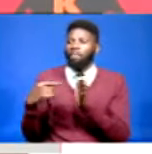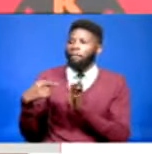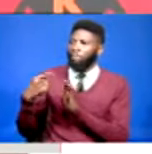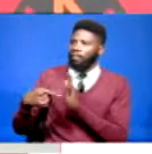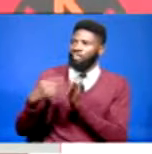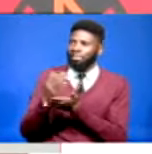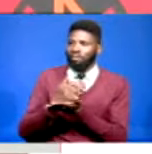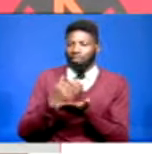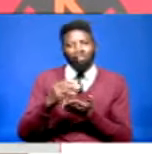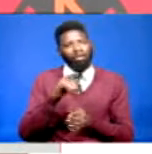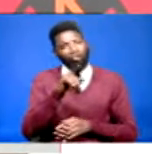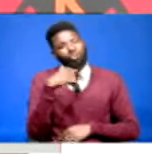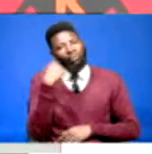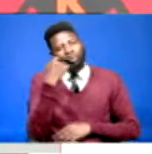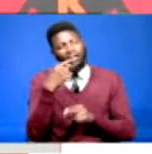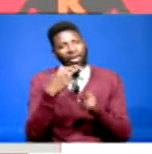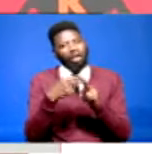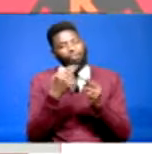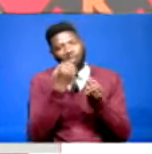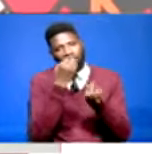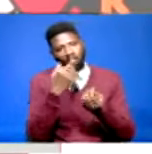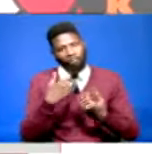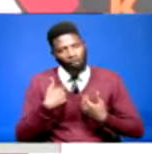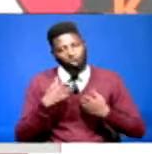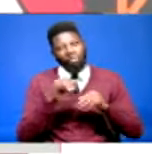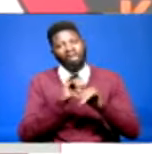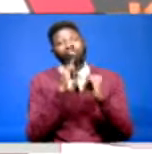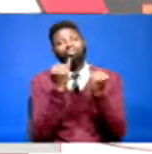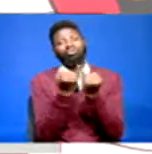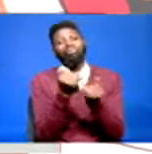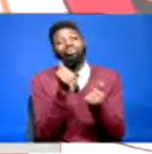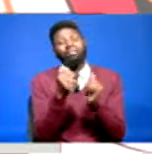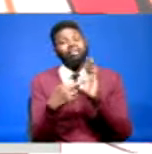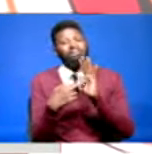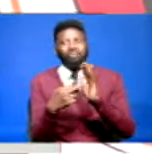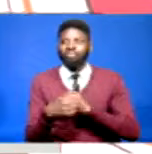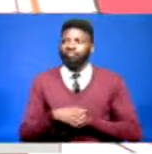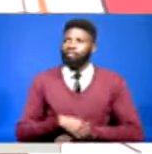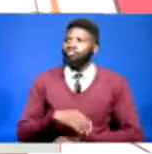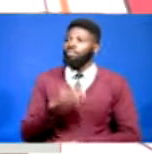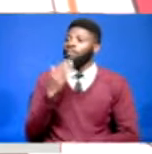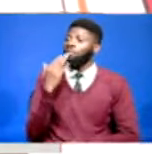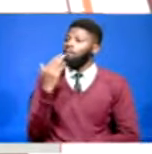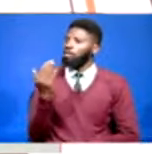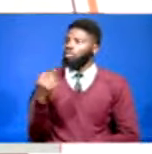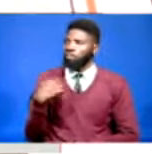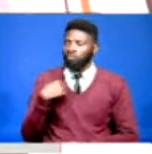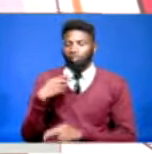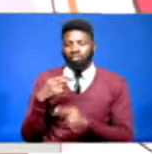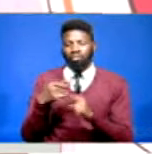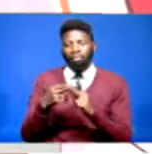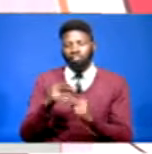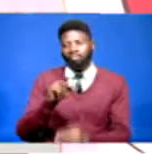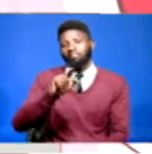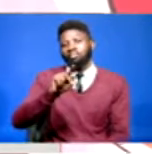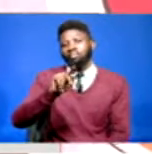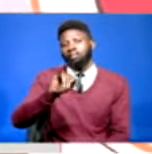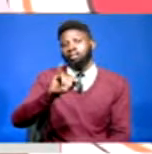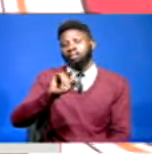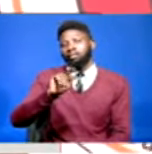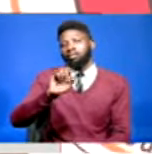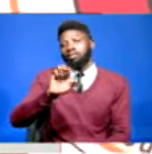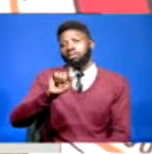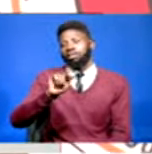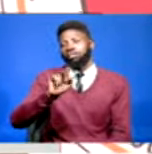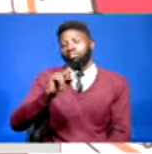introduce yourself, what is your name, and what institution do you represent? Thank you very much. My name is Clement Kitetu. I work for the Institute of